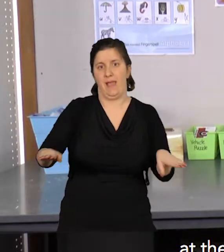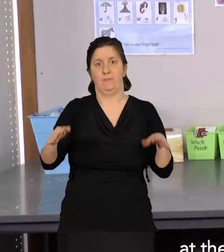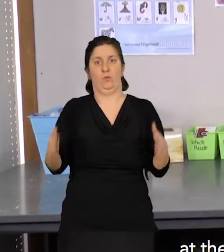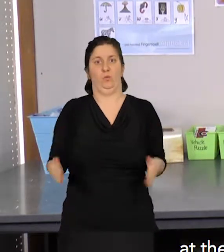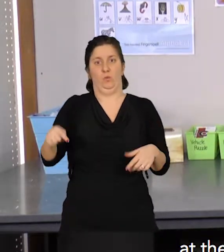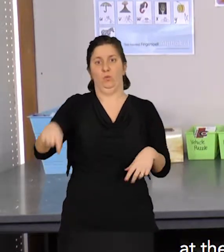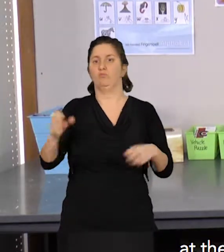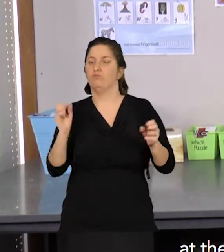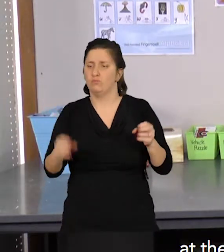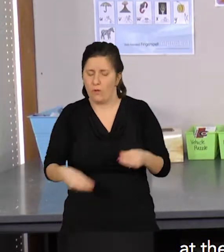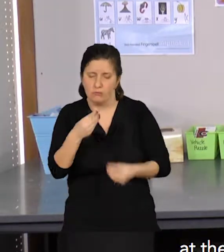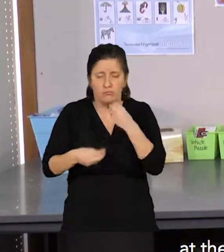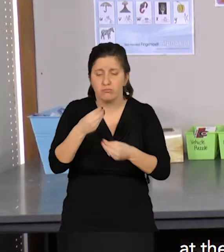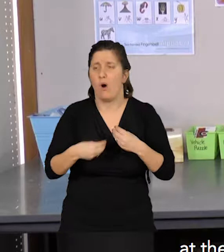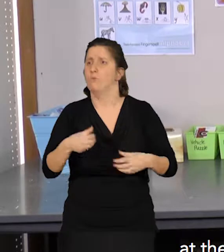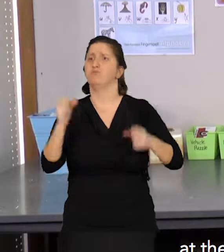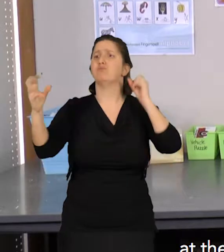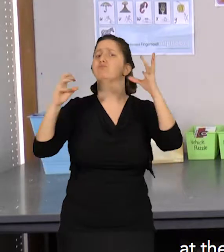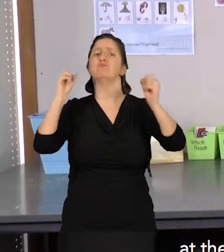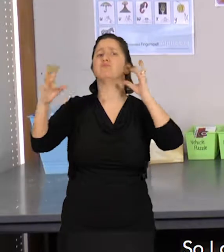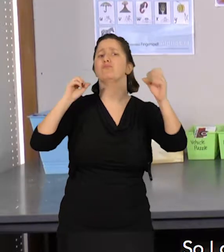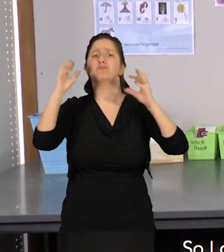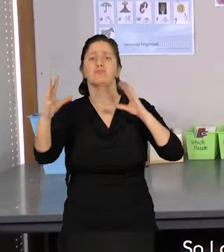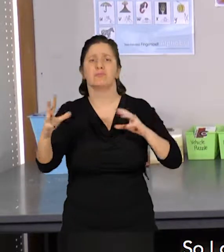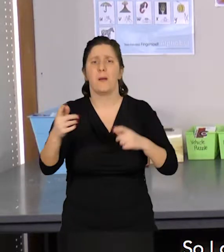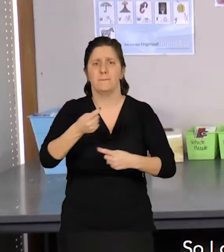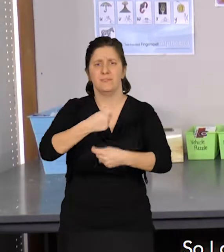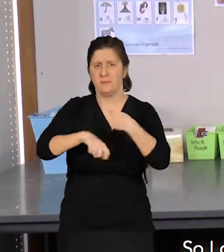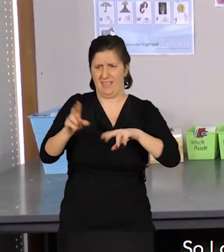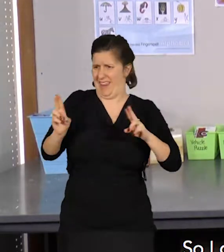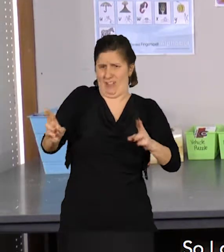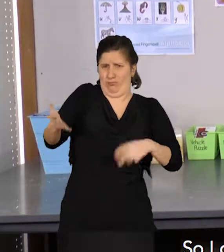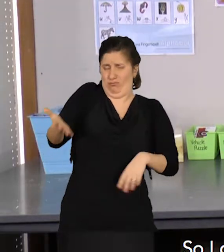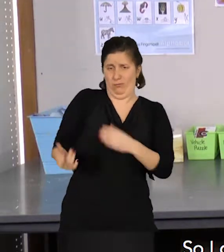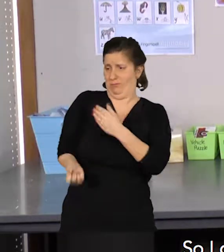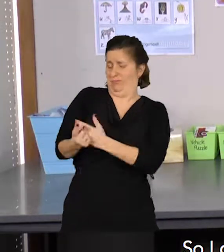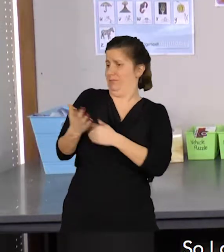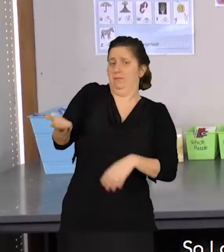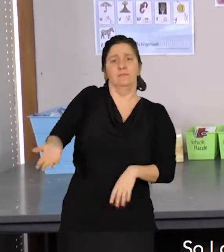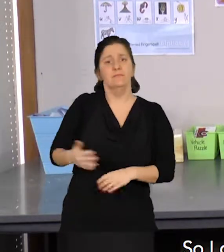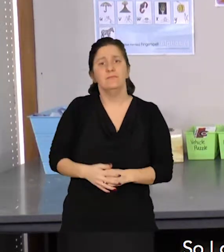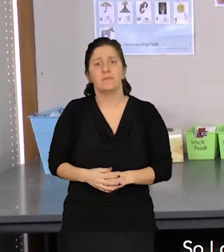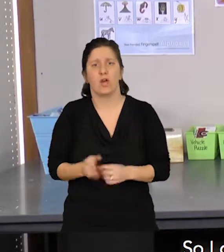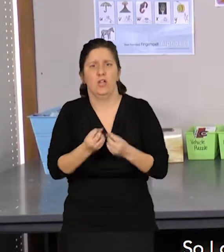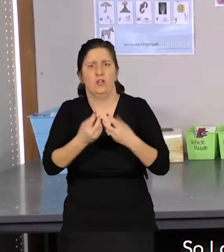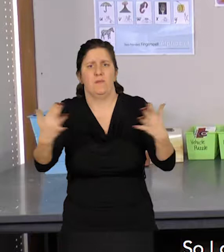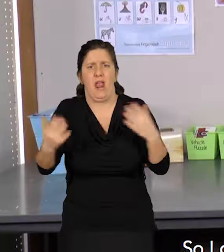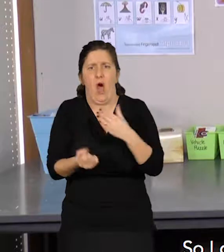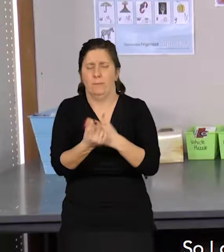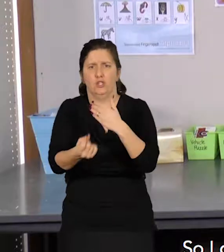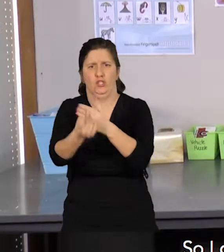mouth but wants to say something, so we'll start signing. So I guess it's become much more natural, and there's many